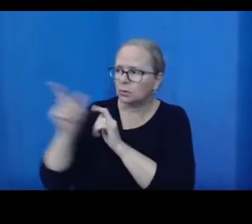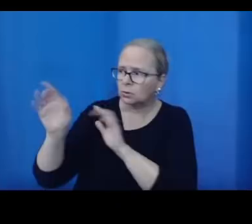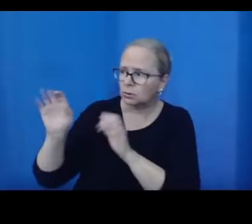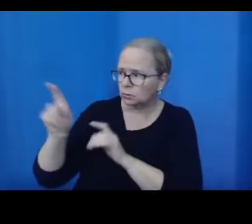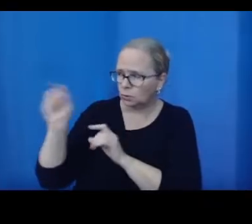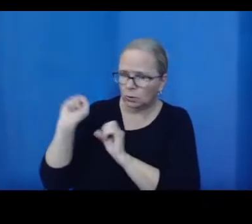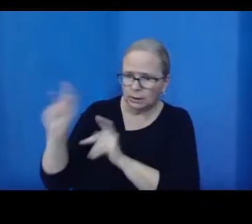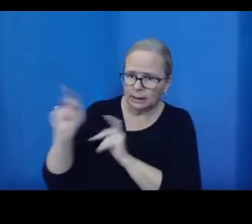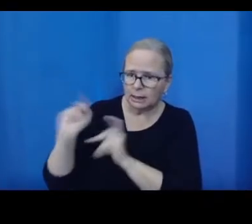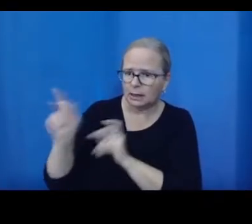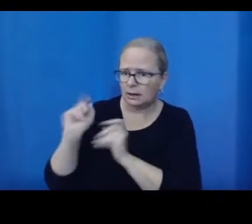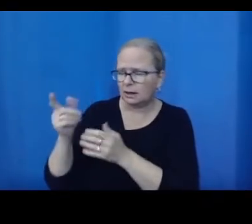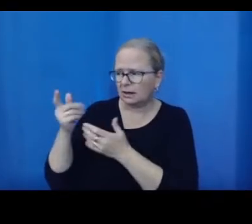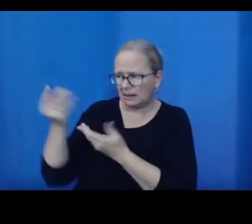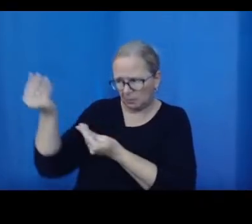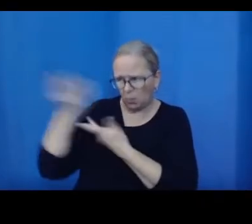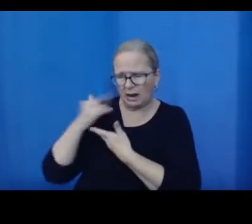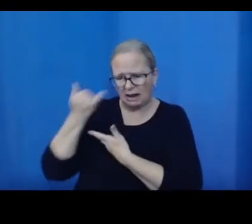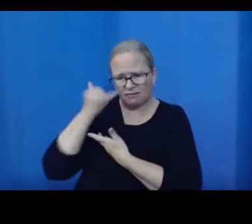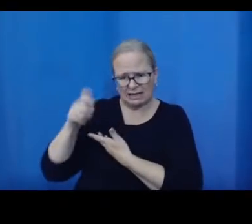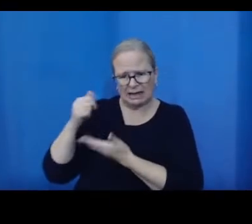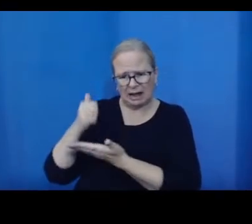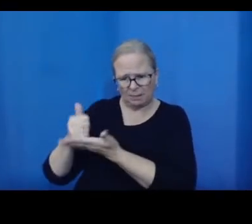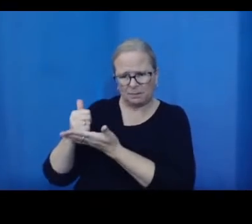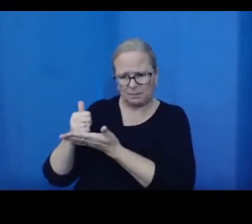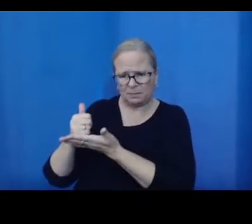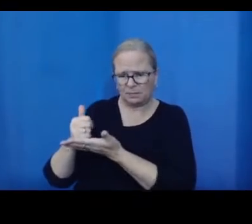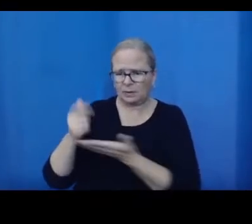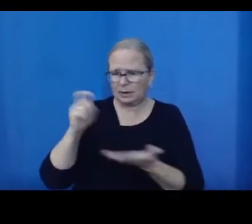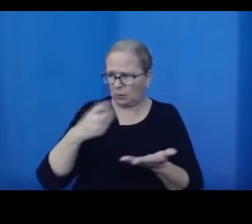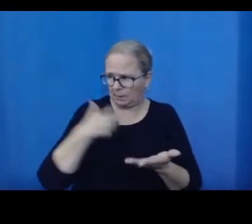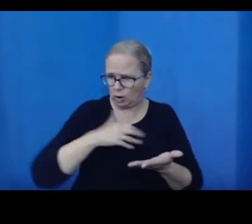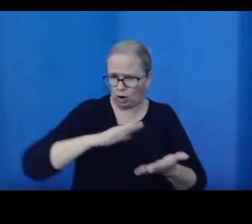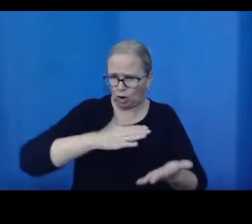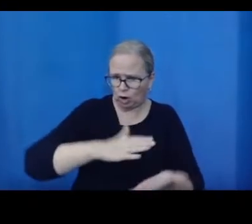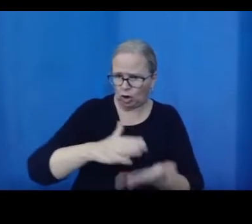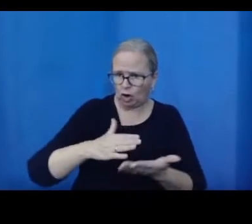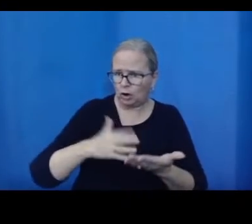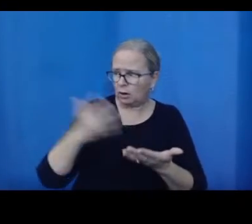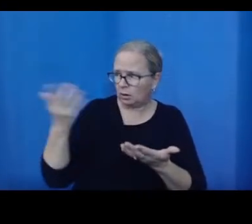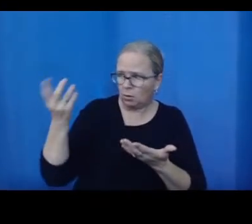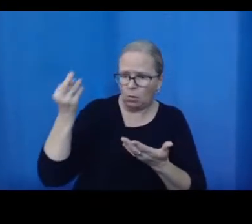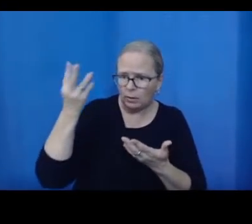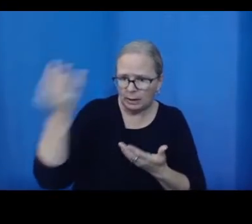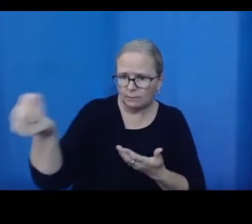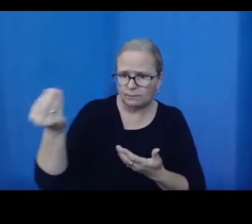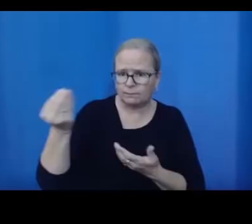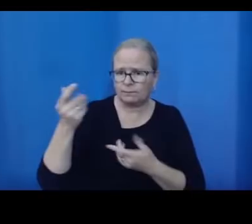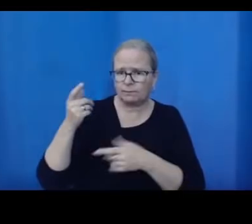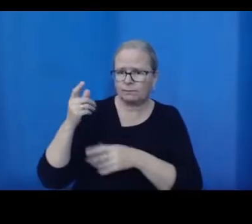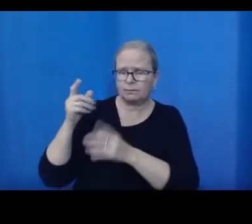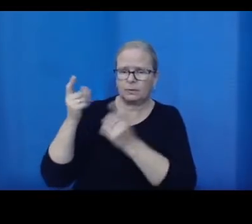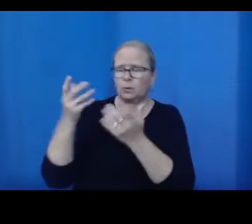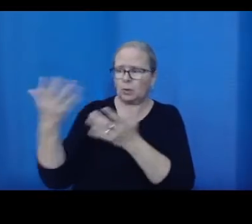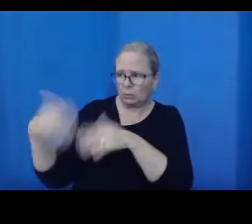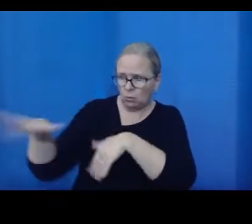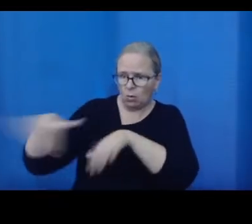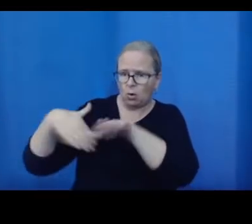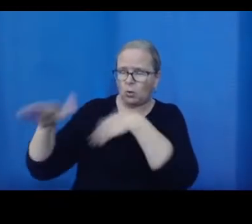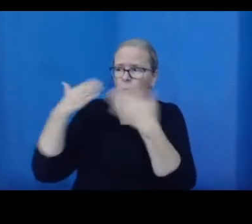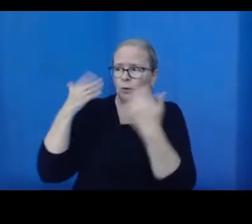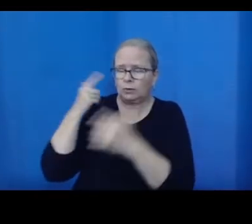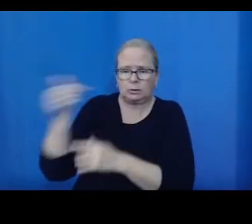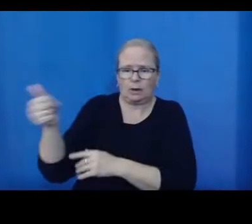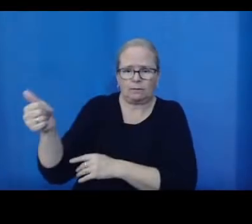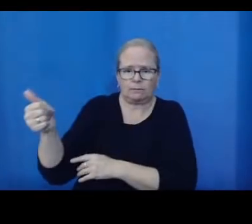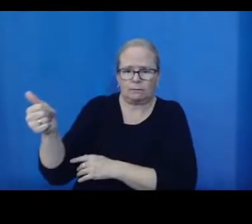made, if you need to walk away for a little bit and get some fresh air, and being able to trade that off with them, those are the kind of the tangible things that I look